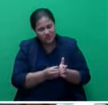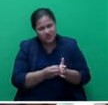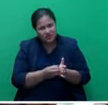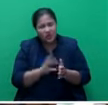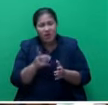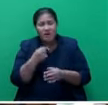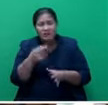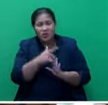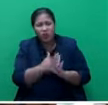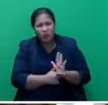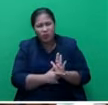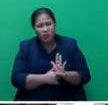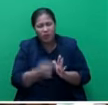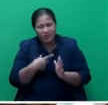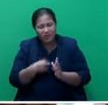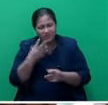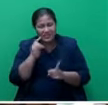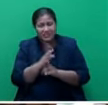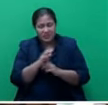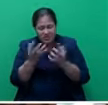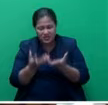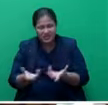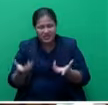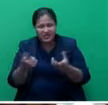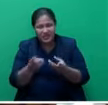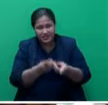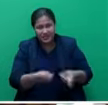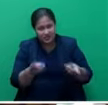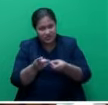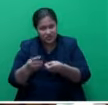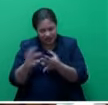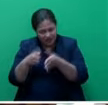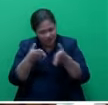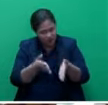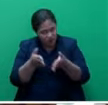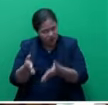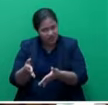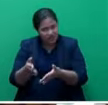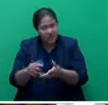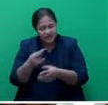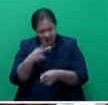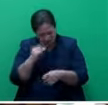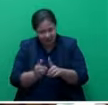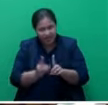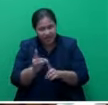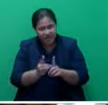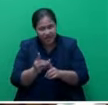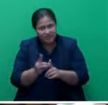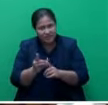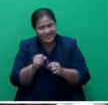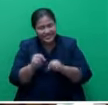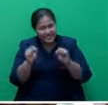law is to create a specialized division that will deal specifically with these cases, that will develop the jurisprudence. We've seen cases